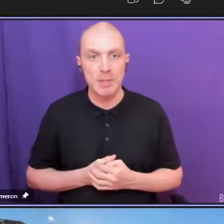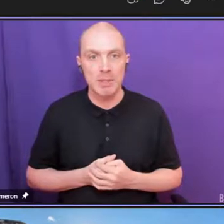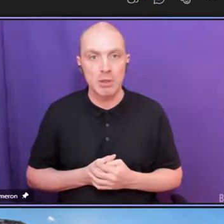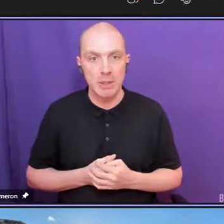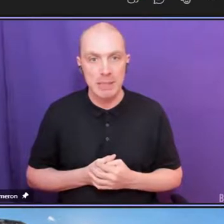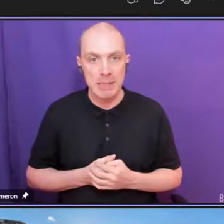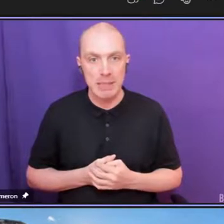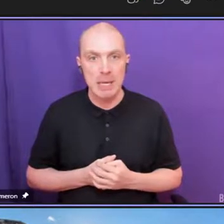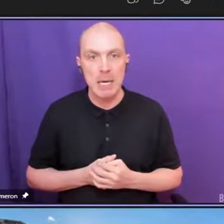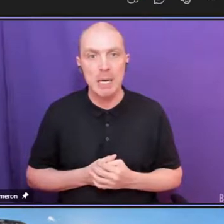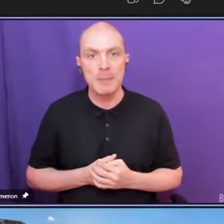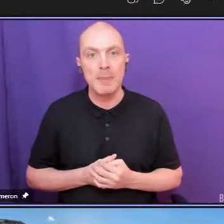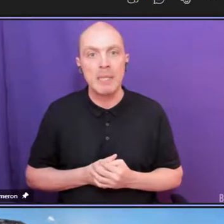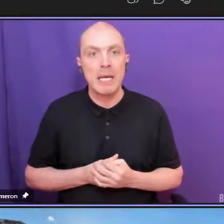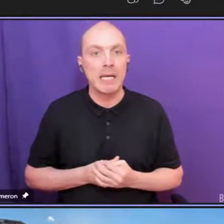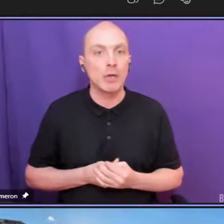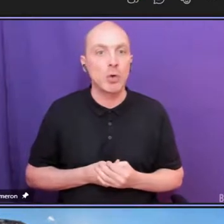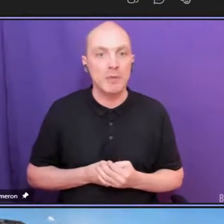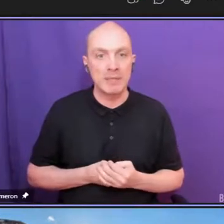to cybersecurity,